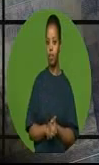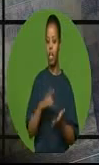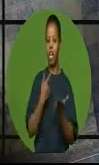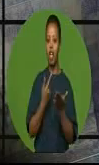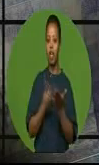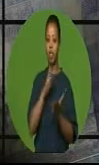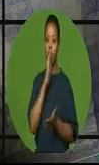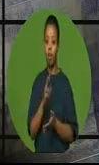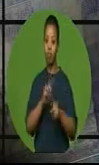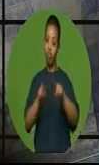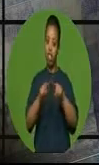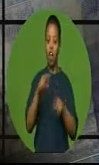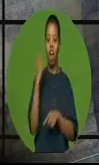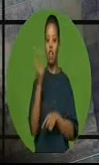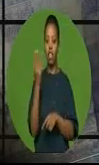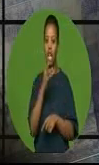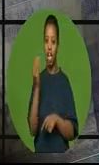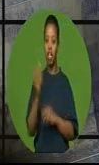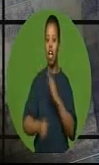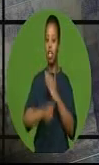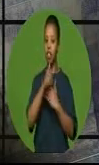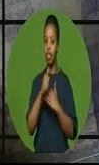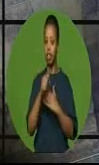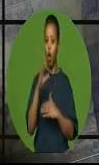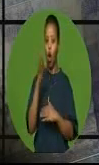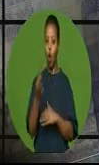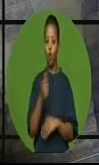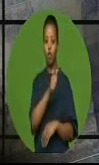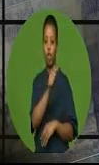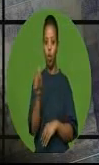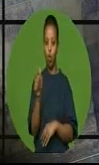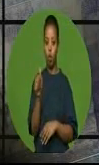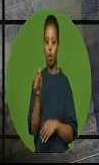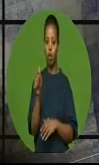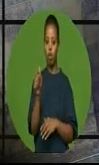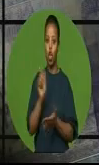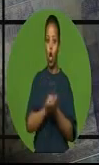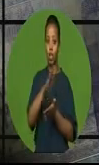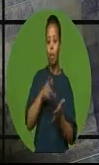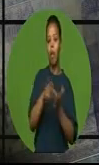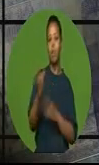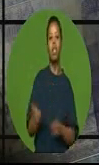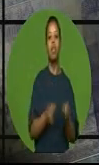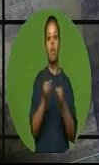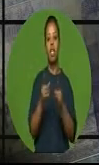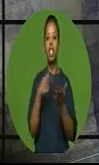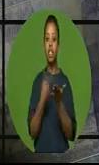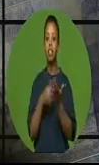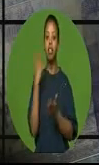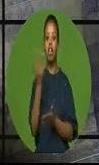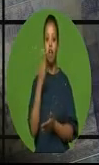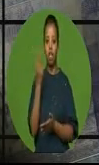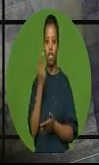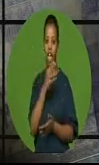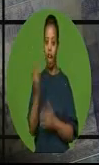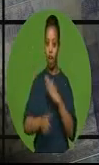There are several advantages and risks of the own consignment payment method. These